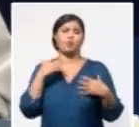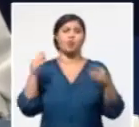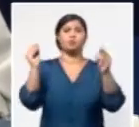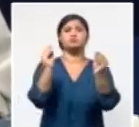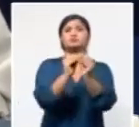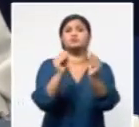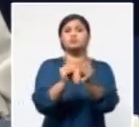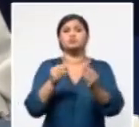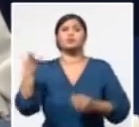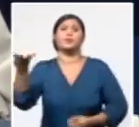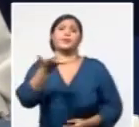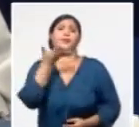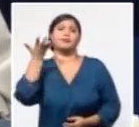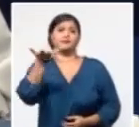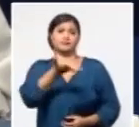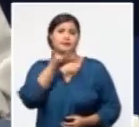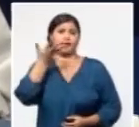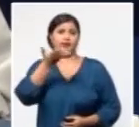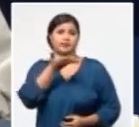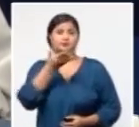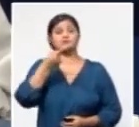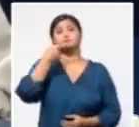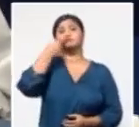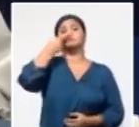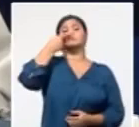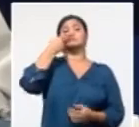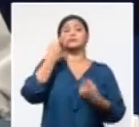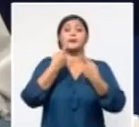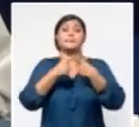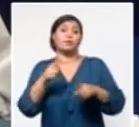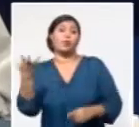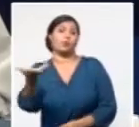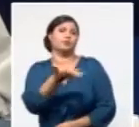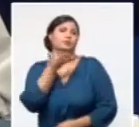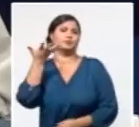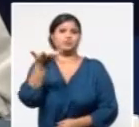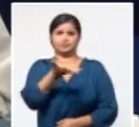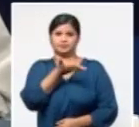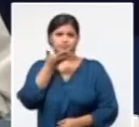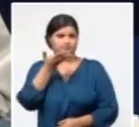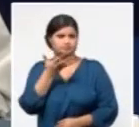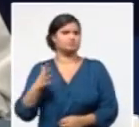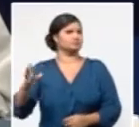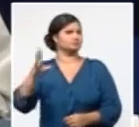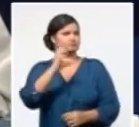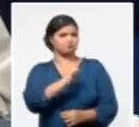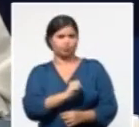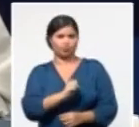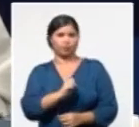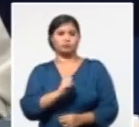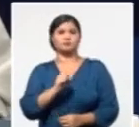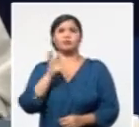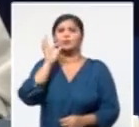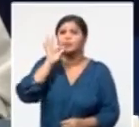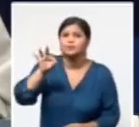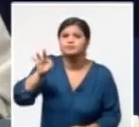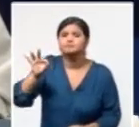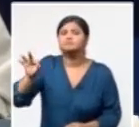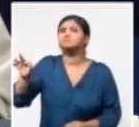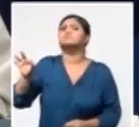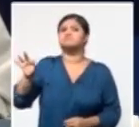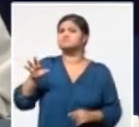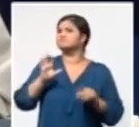COVID-19 airborne transmission through the droplets and the high